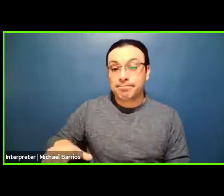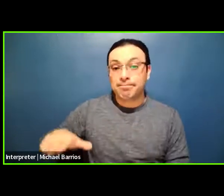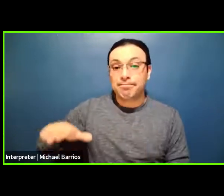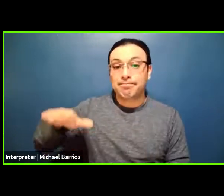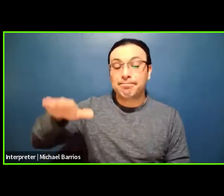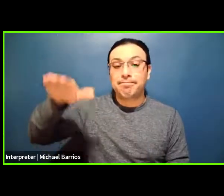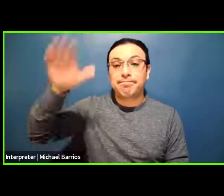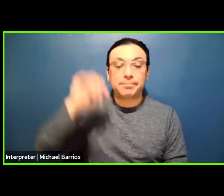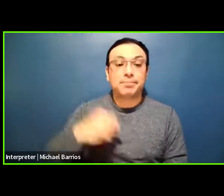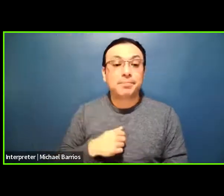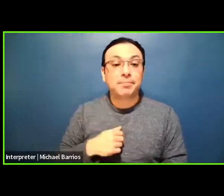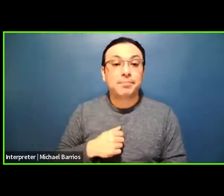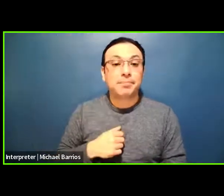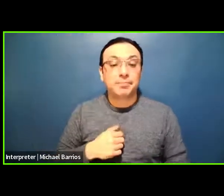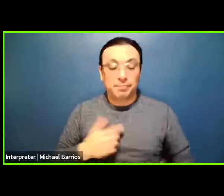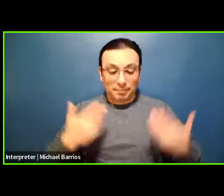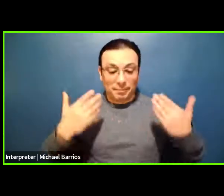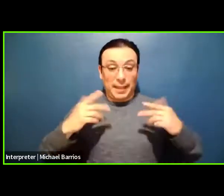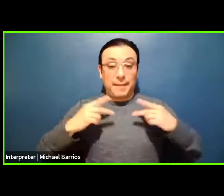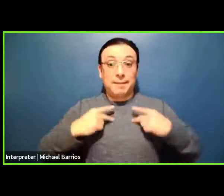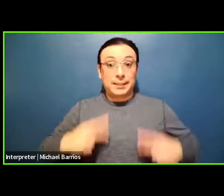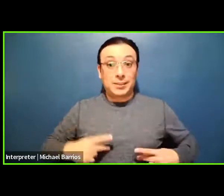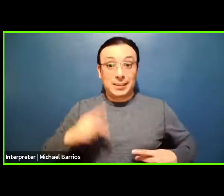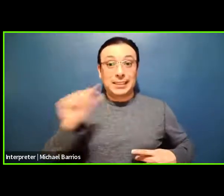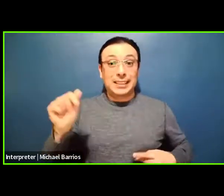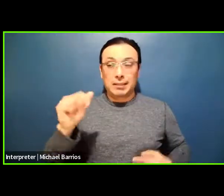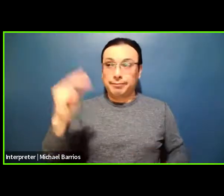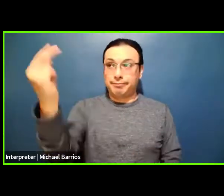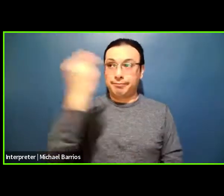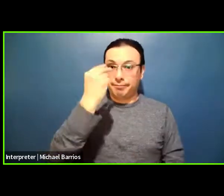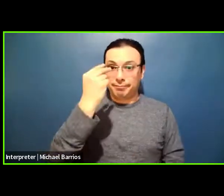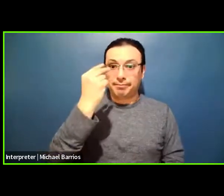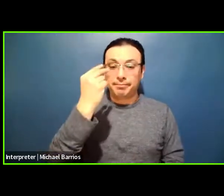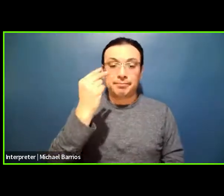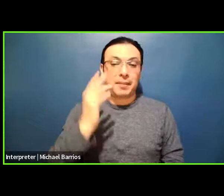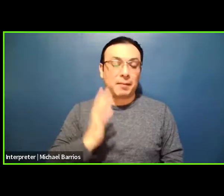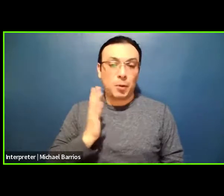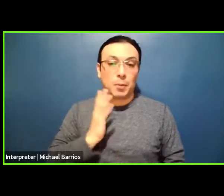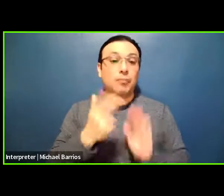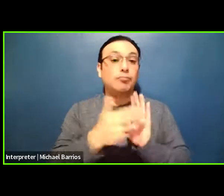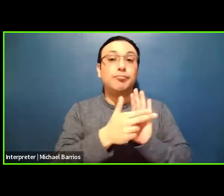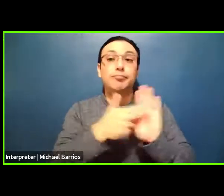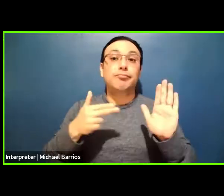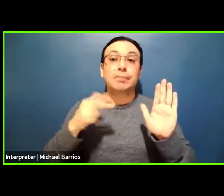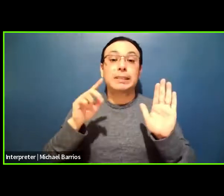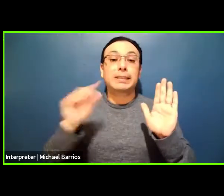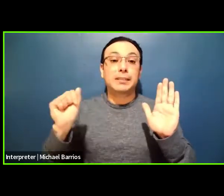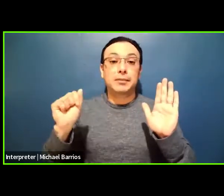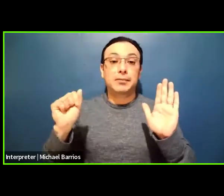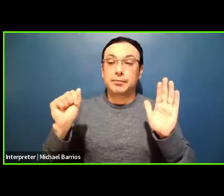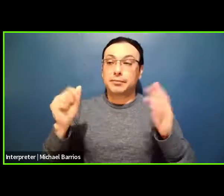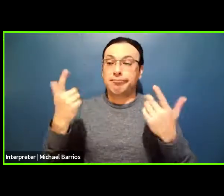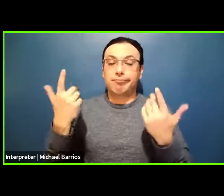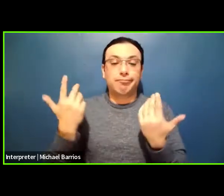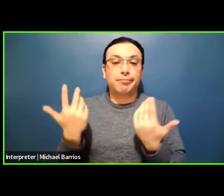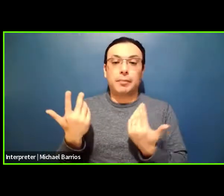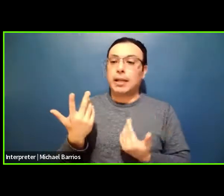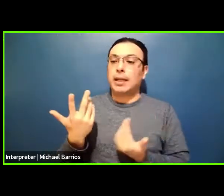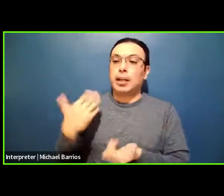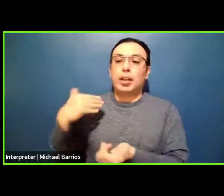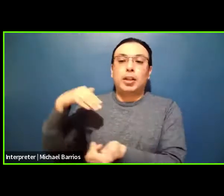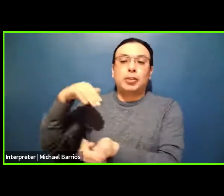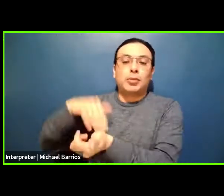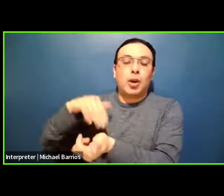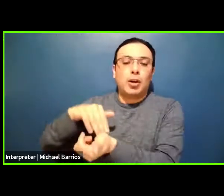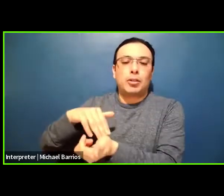has always been visible and formal. I was marked as disabled by the medical industrial complex, which was